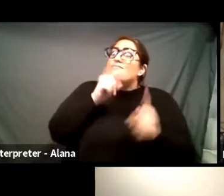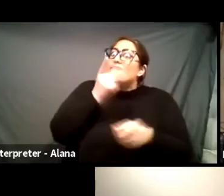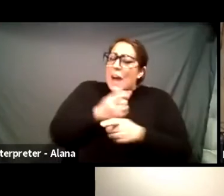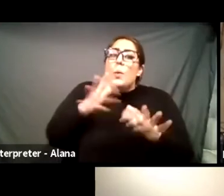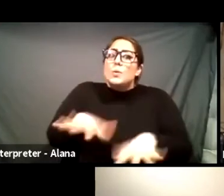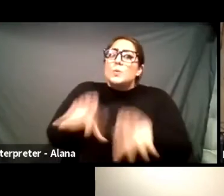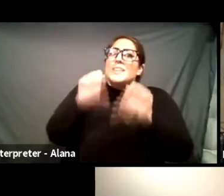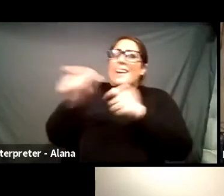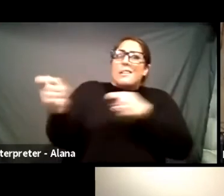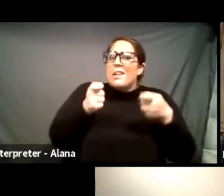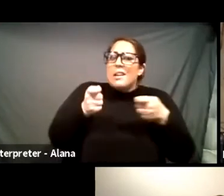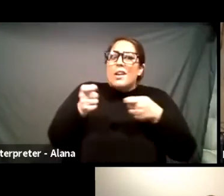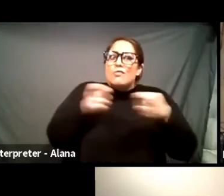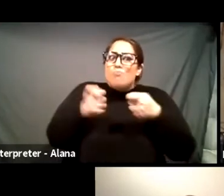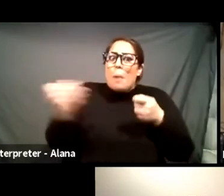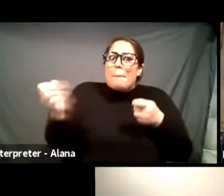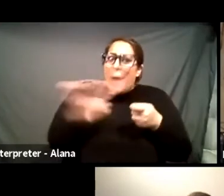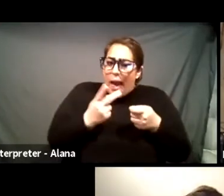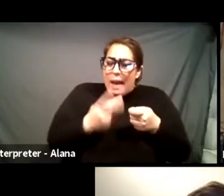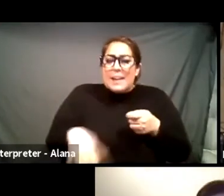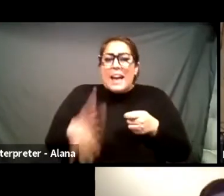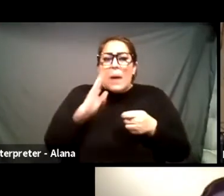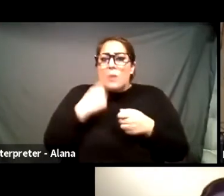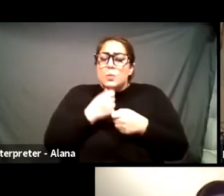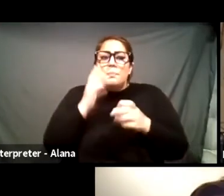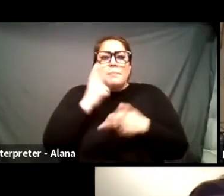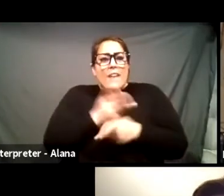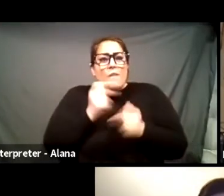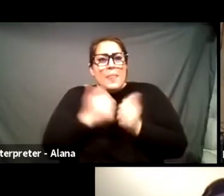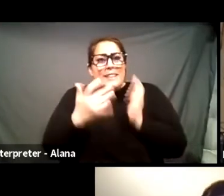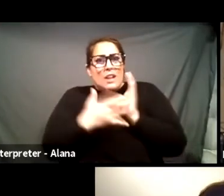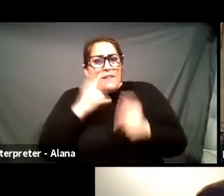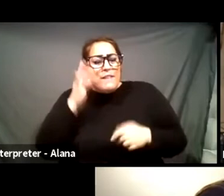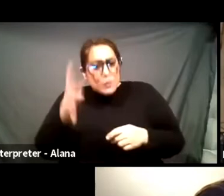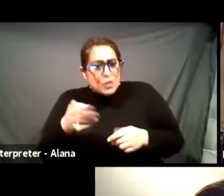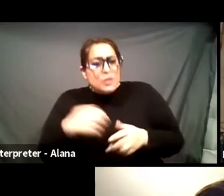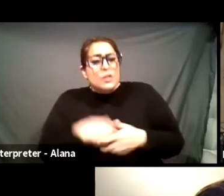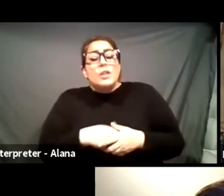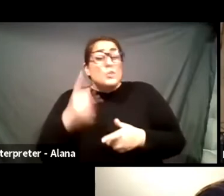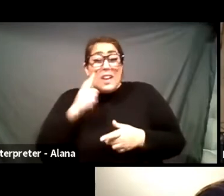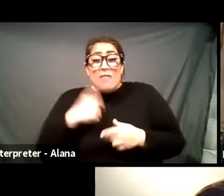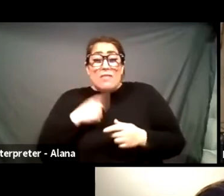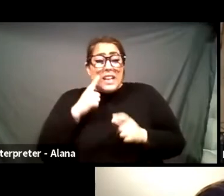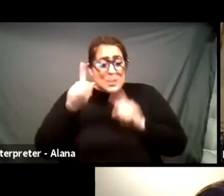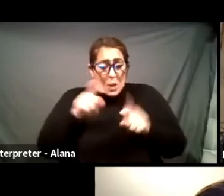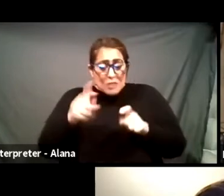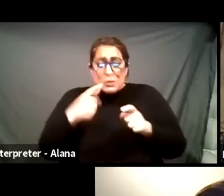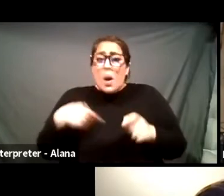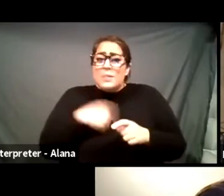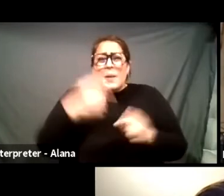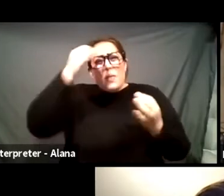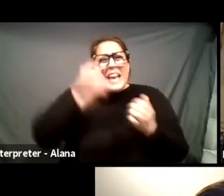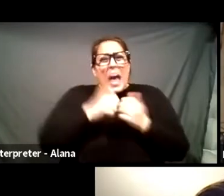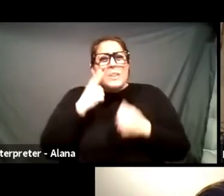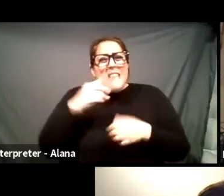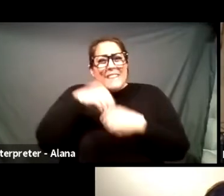also in the maker of this technology and in the future, and questioning the question of infrastructure, and something that I've been left